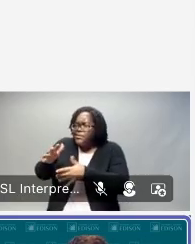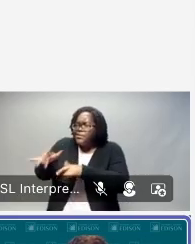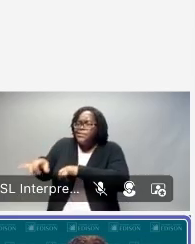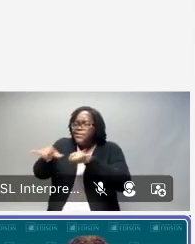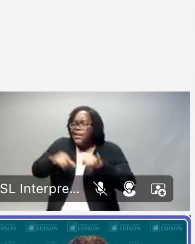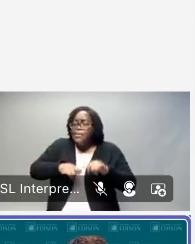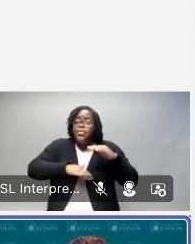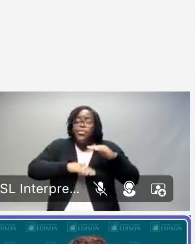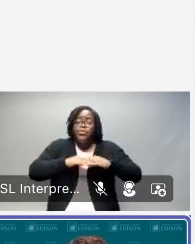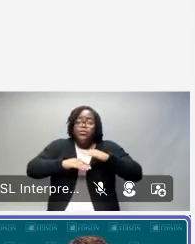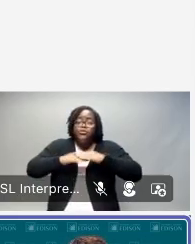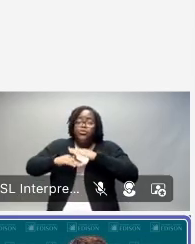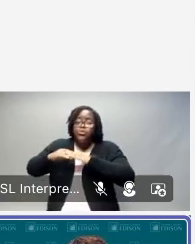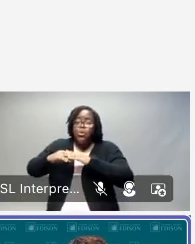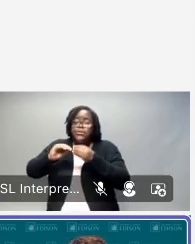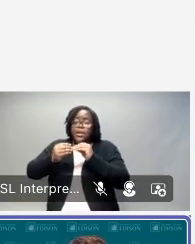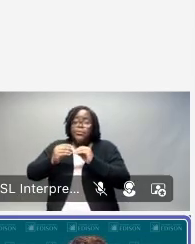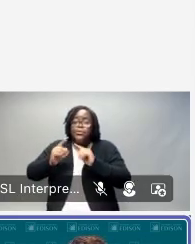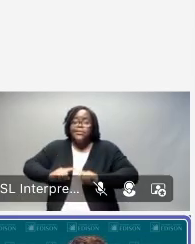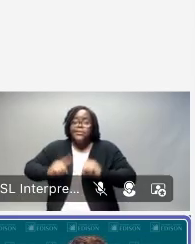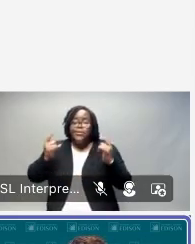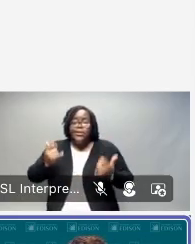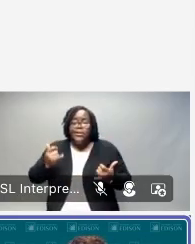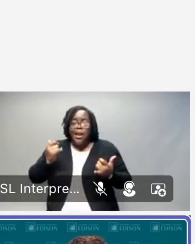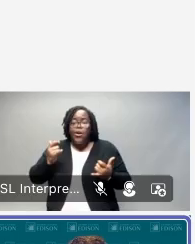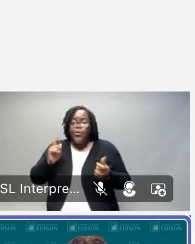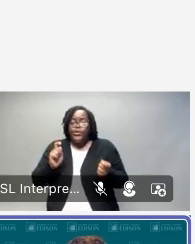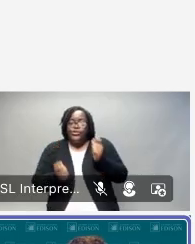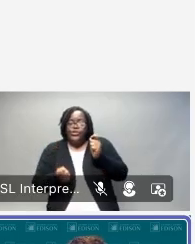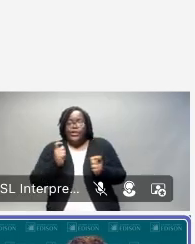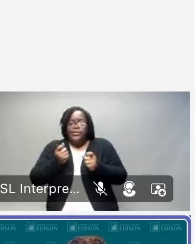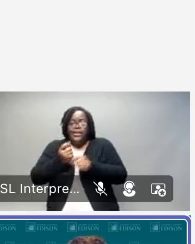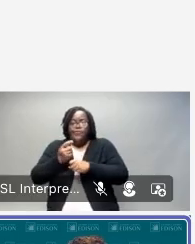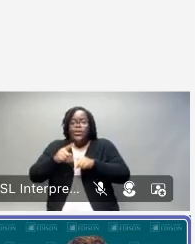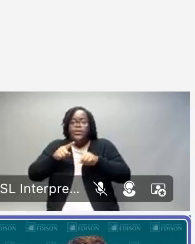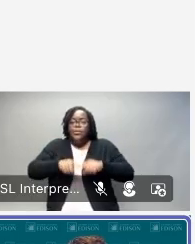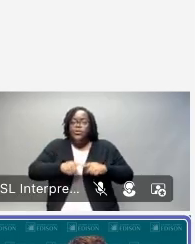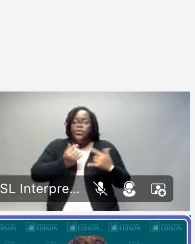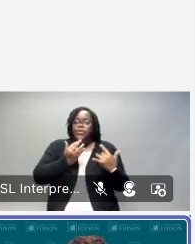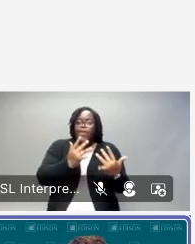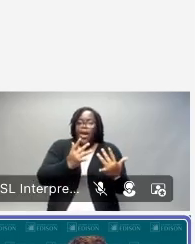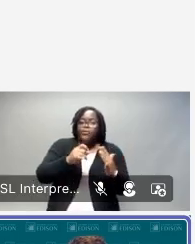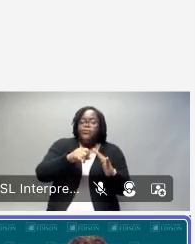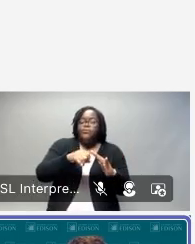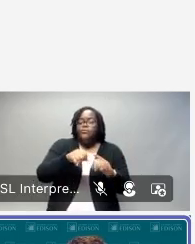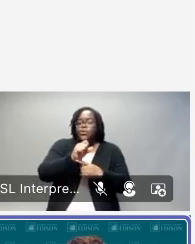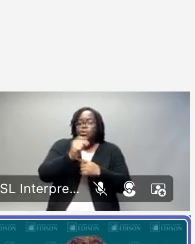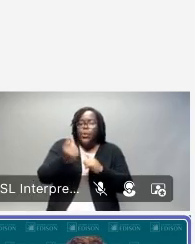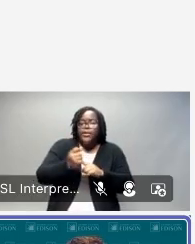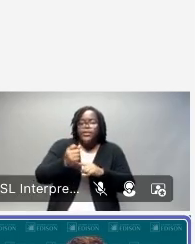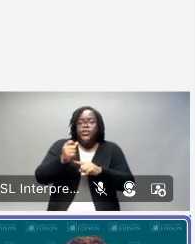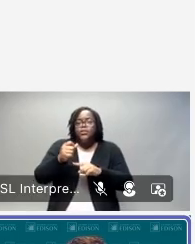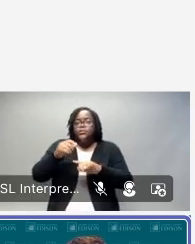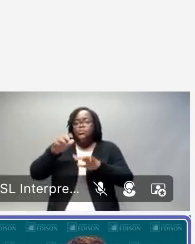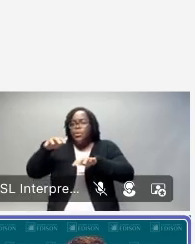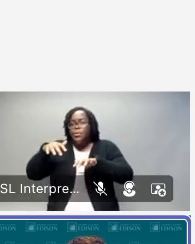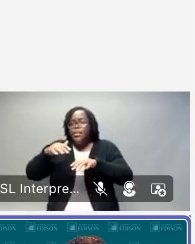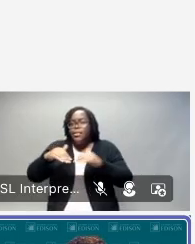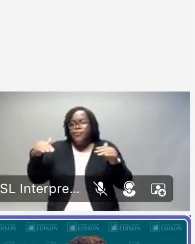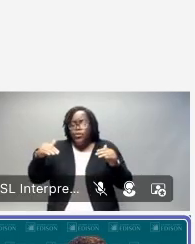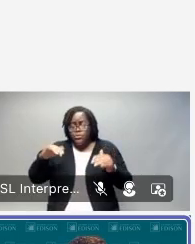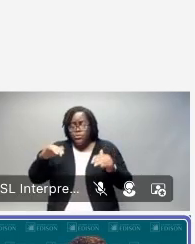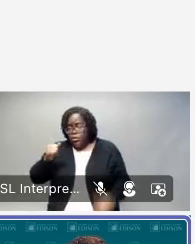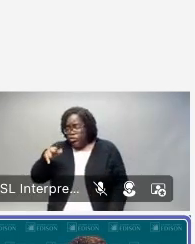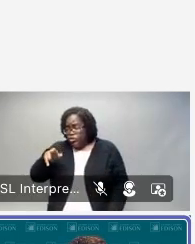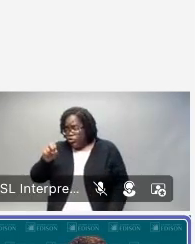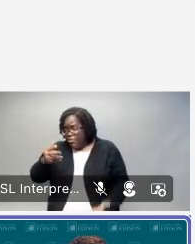that we're using are different. We calibrate every year based on the fire conditions and the precipitation levels. But Jude, let me see if you